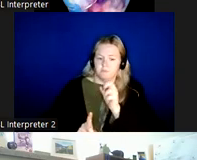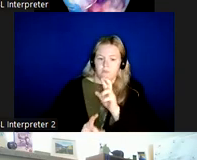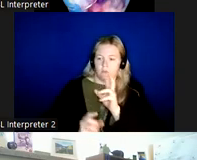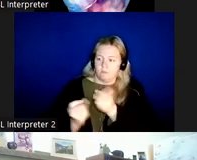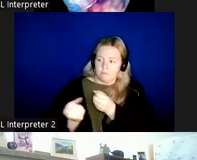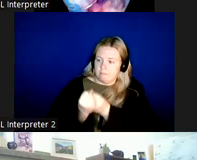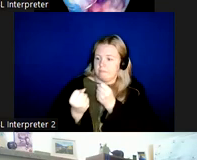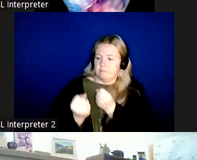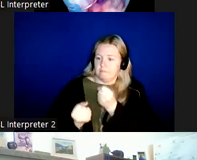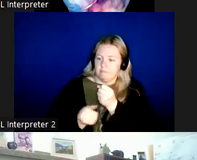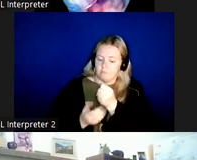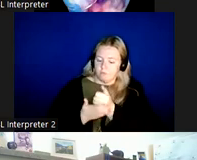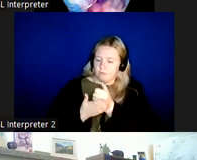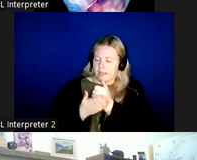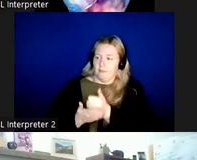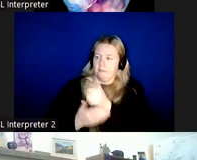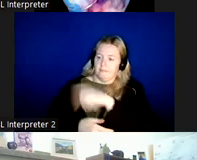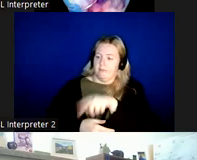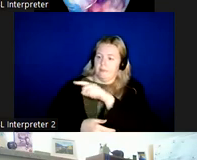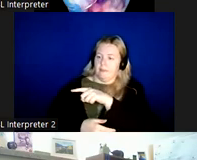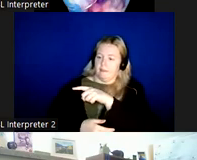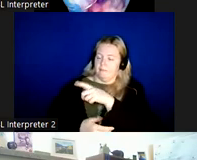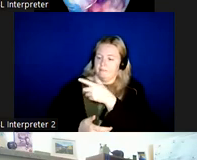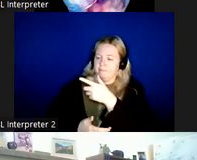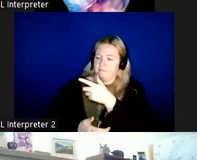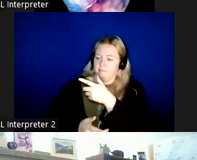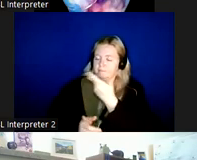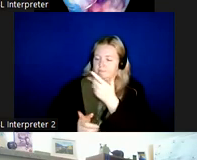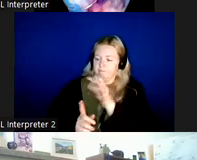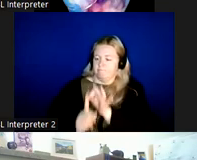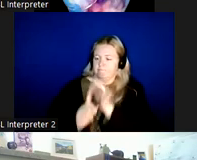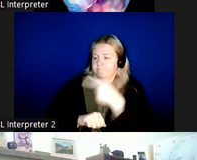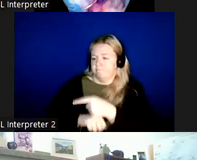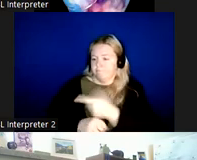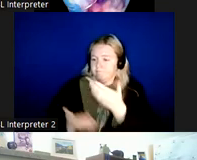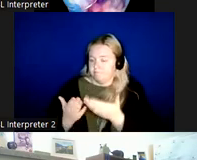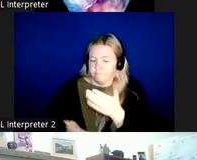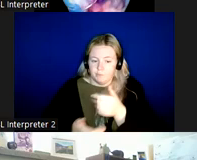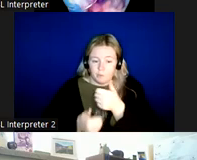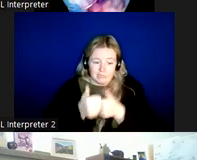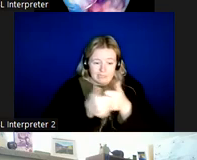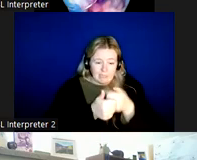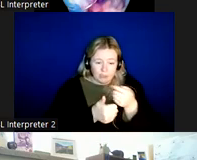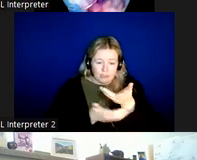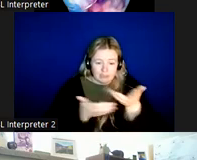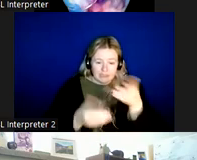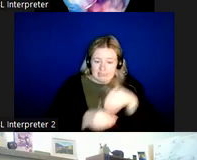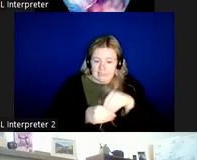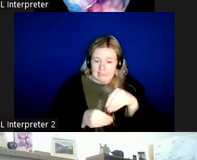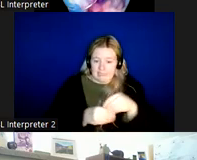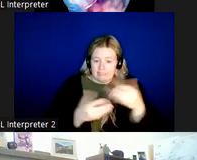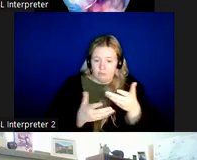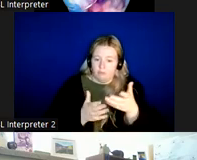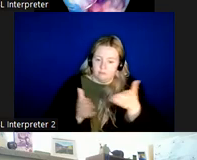help them through a specific day. So each of the items included in the kit